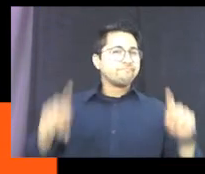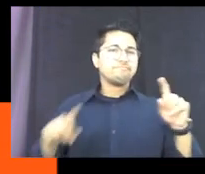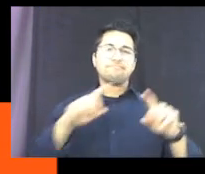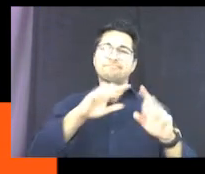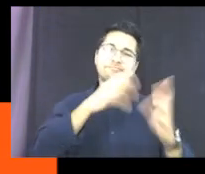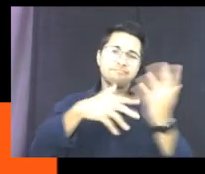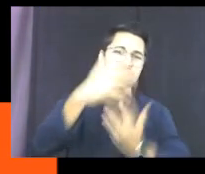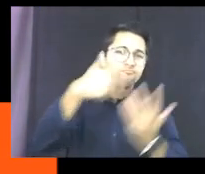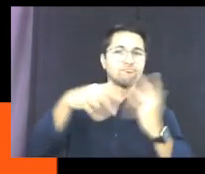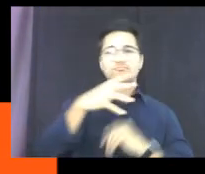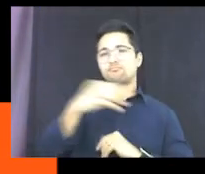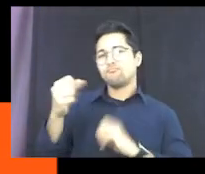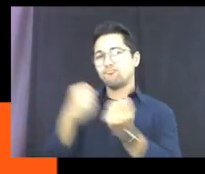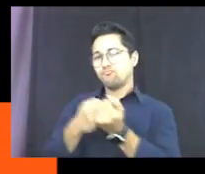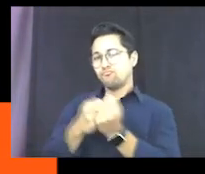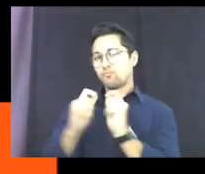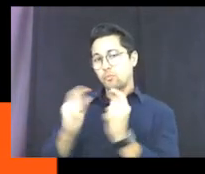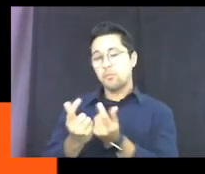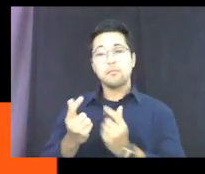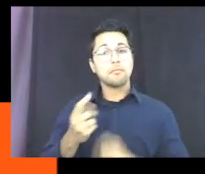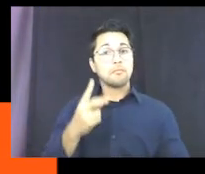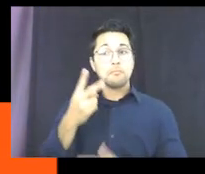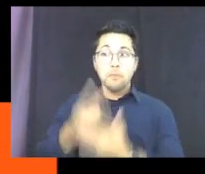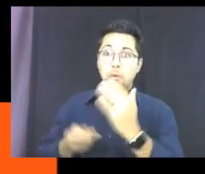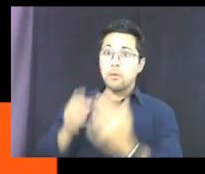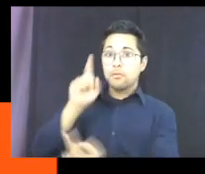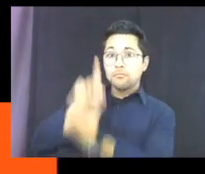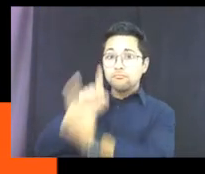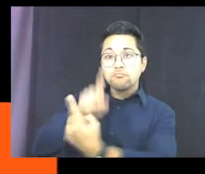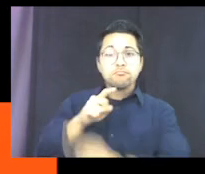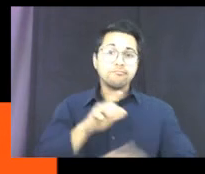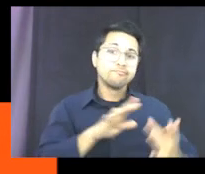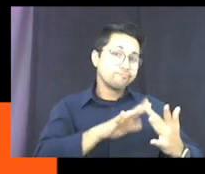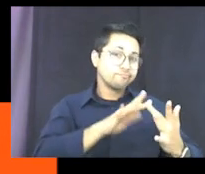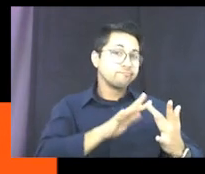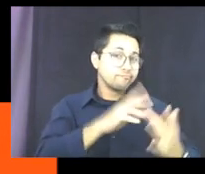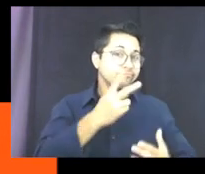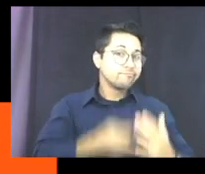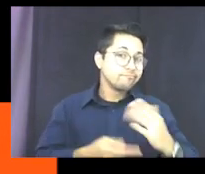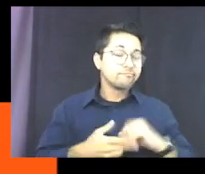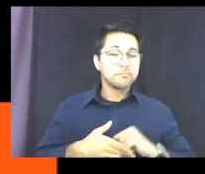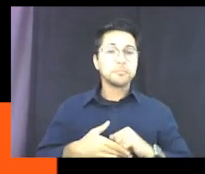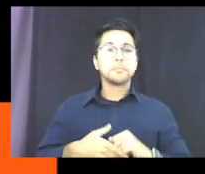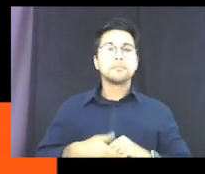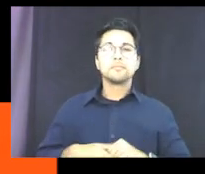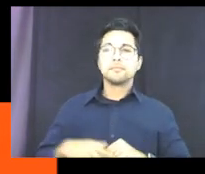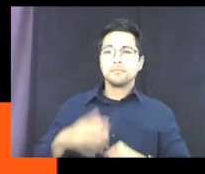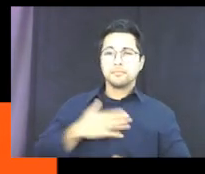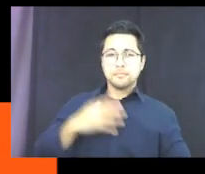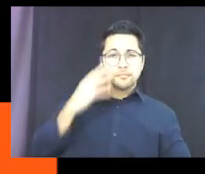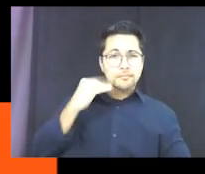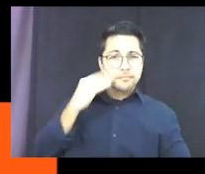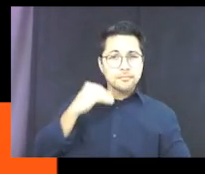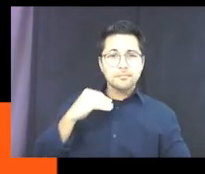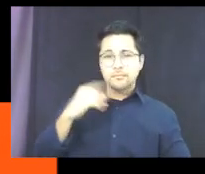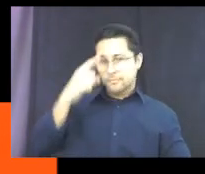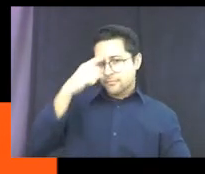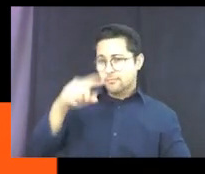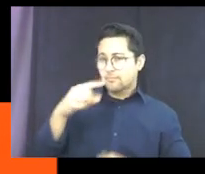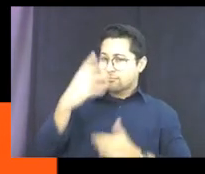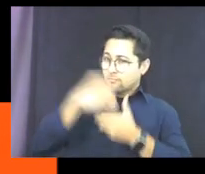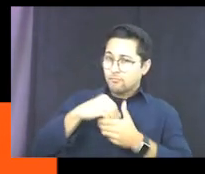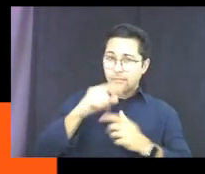social and support groups, both in person and virtual, the experiences of